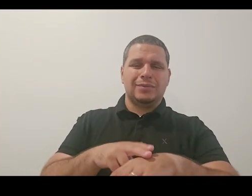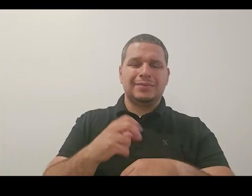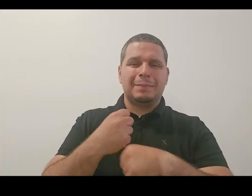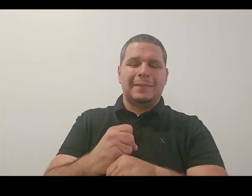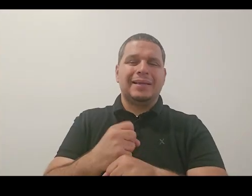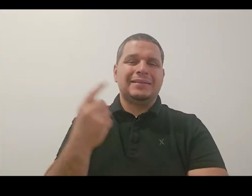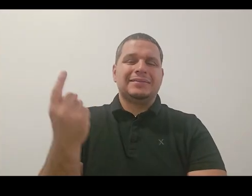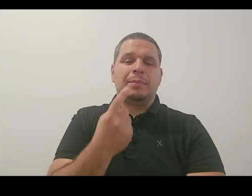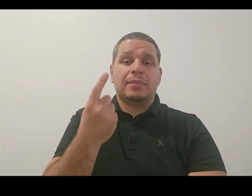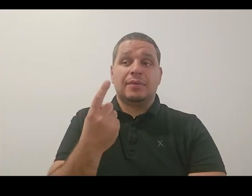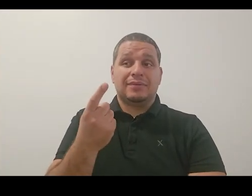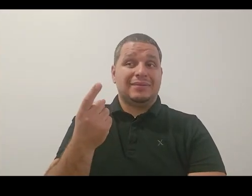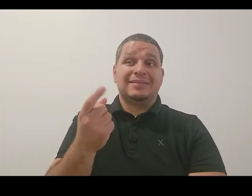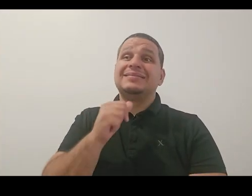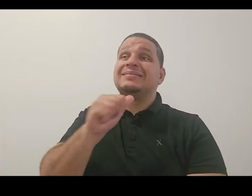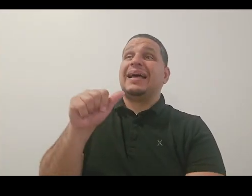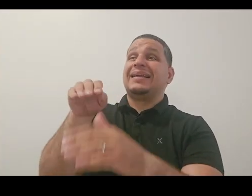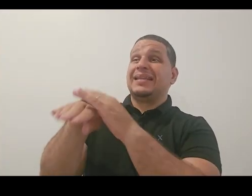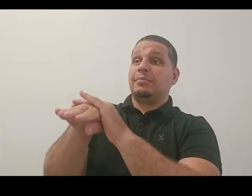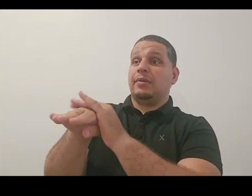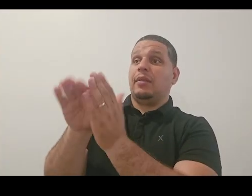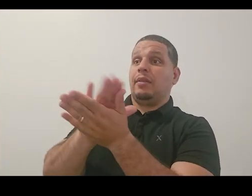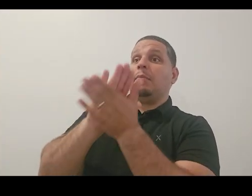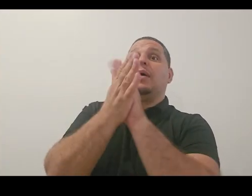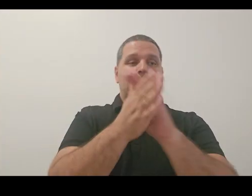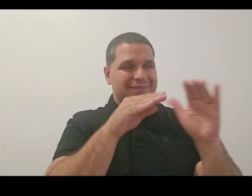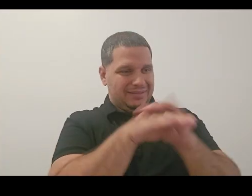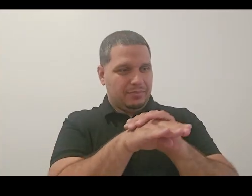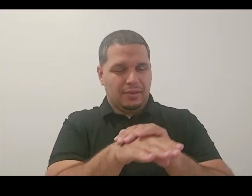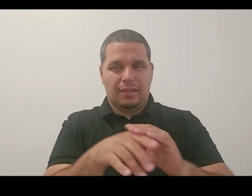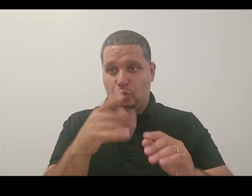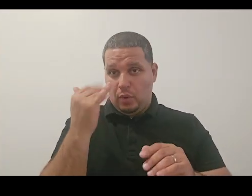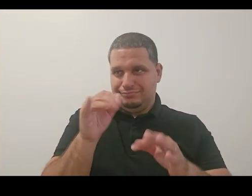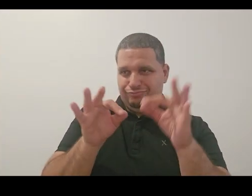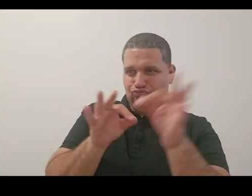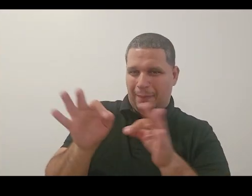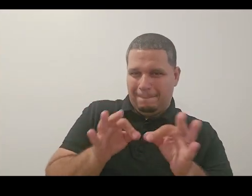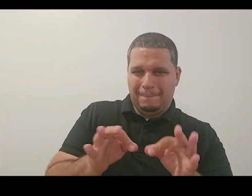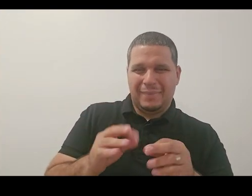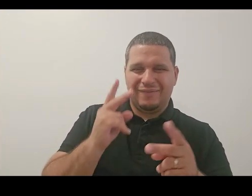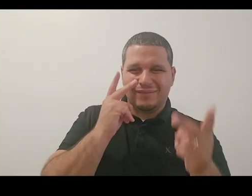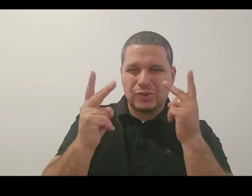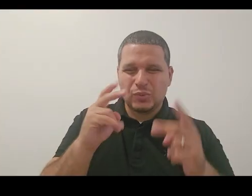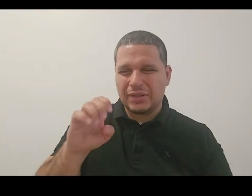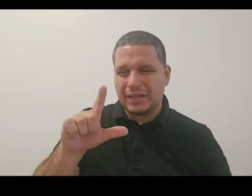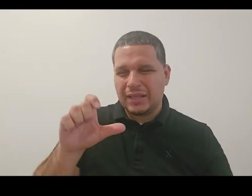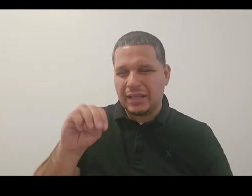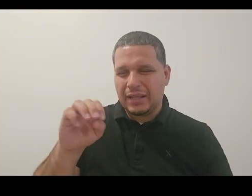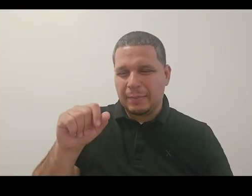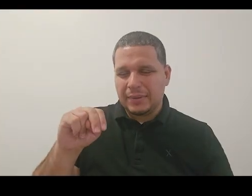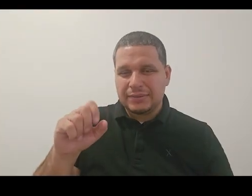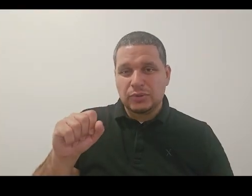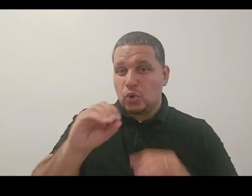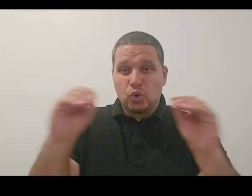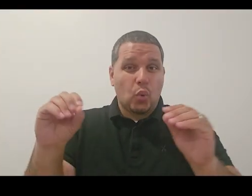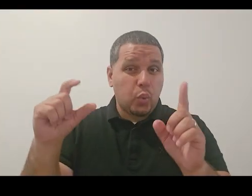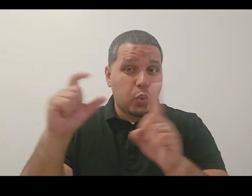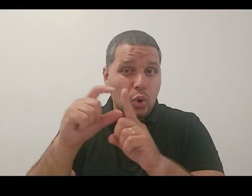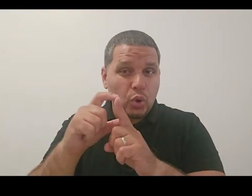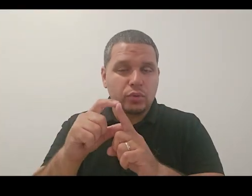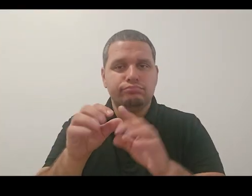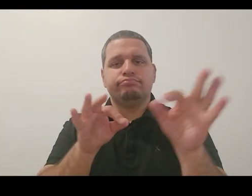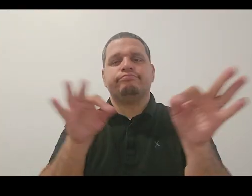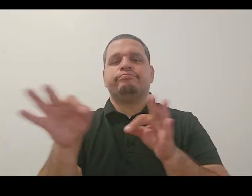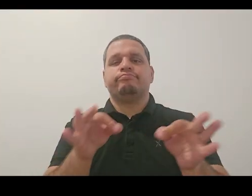course, makes something that is inaccessible accessible, like it's describing the visual elements of a movie that don't have